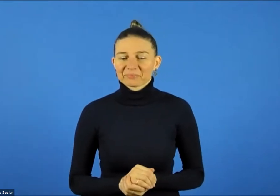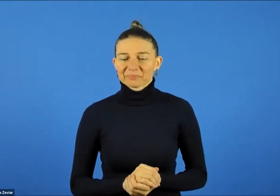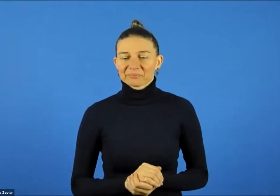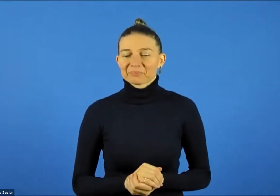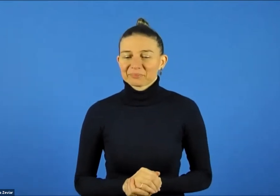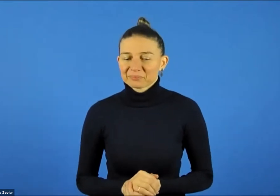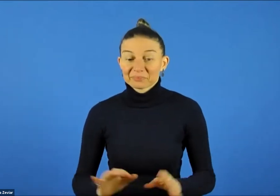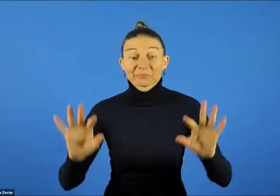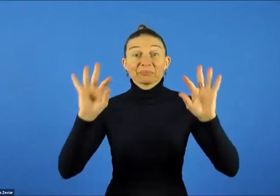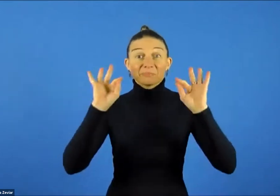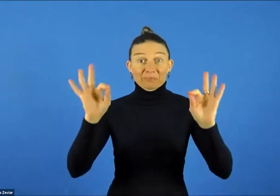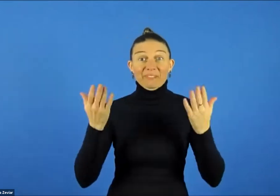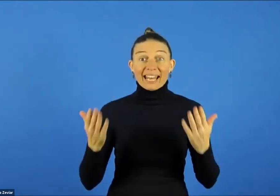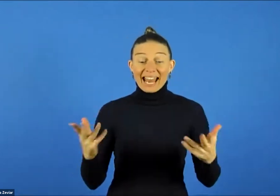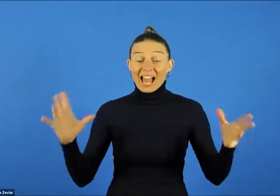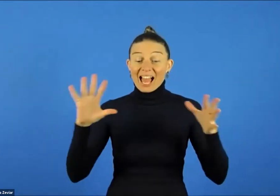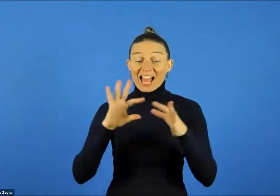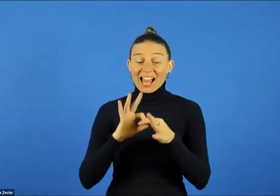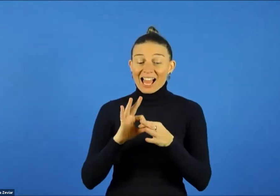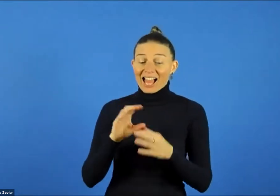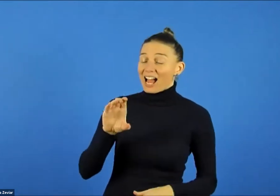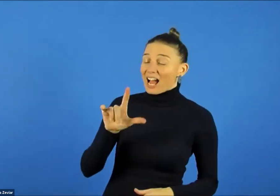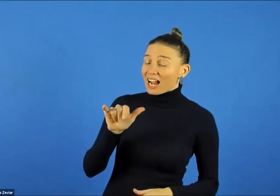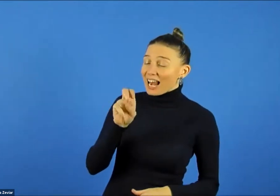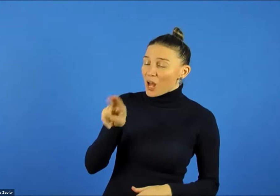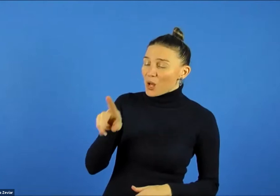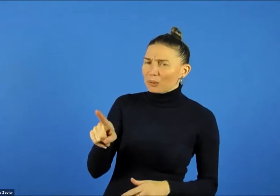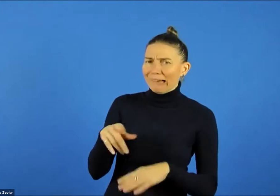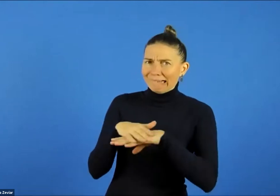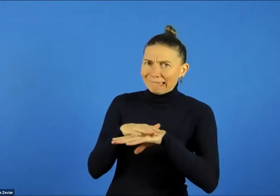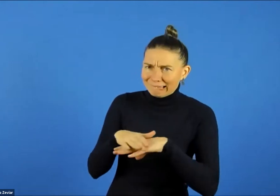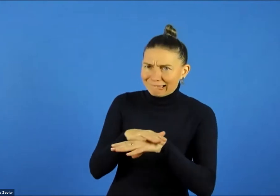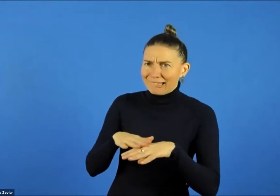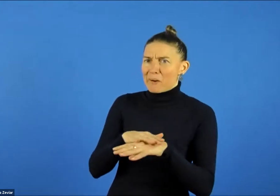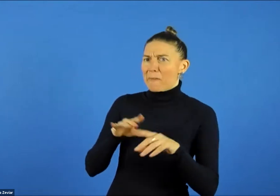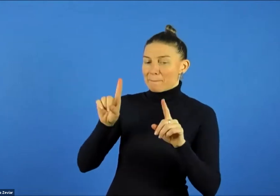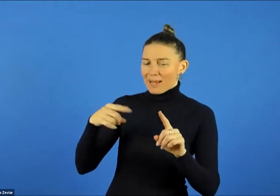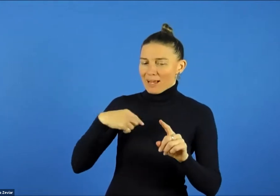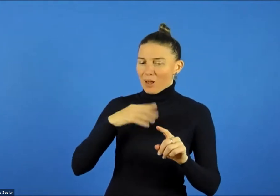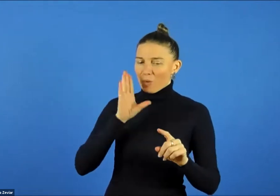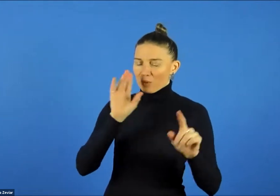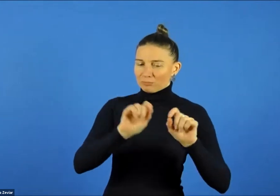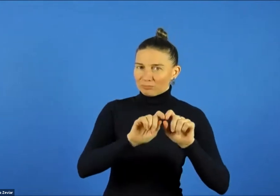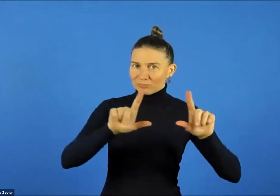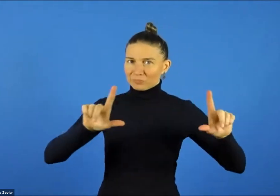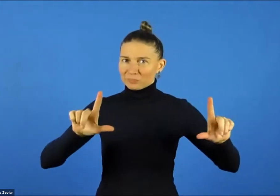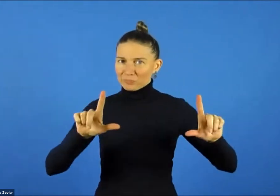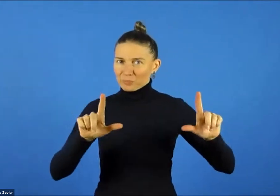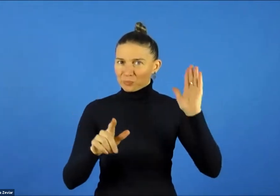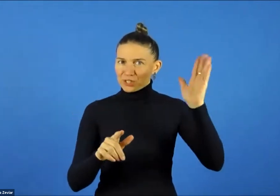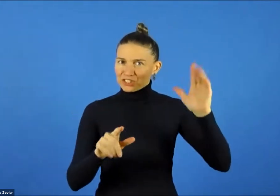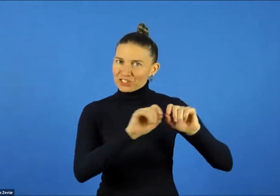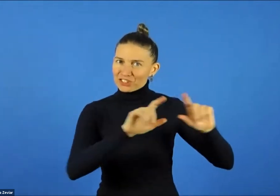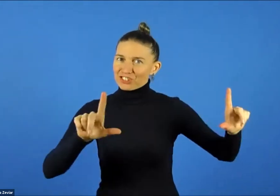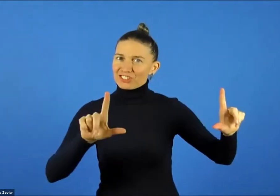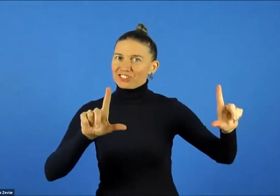So, Claudio, we are so sorry for this. I will reshare again the presentation